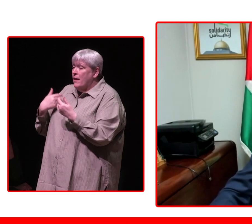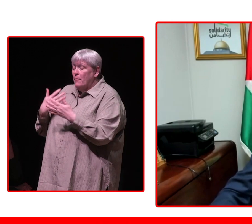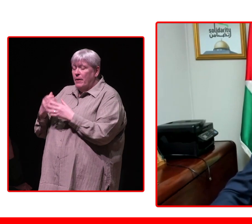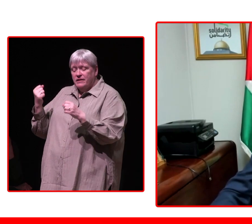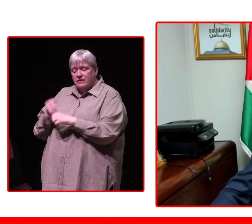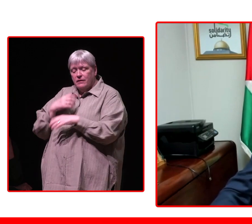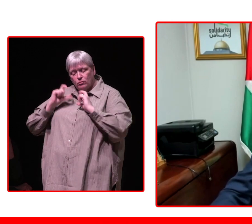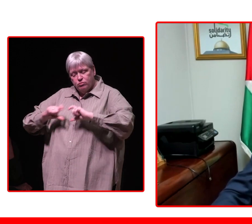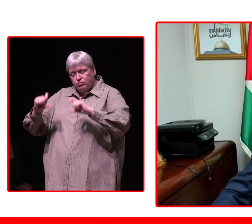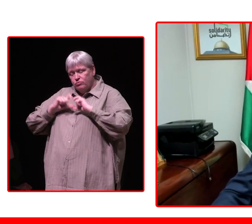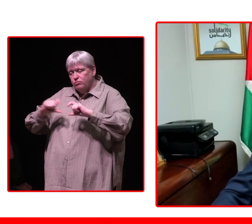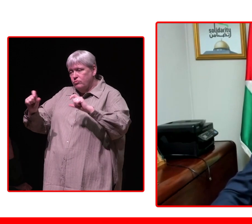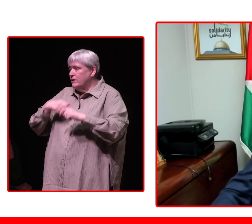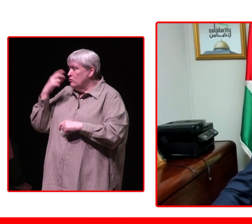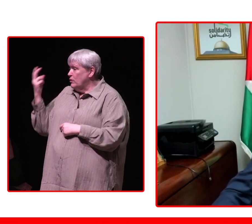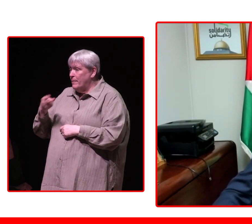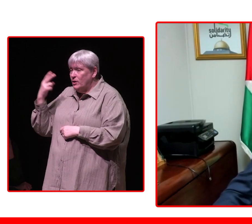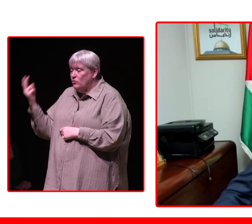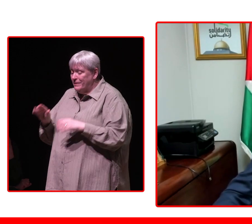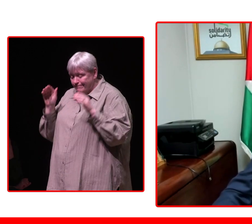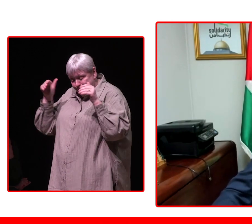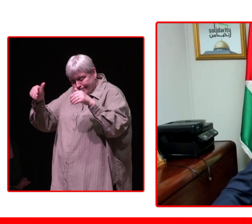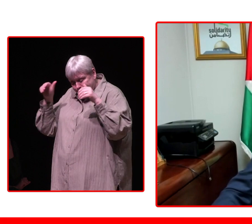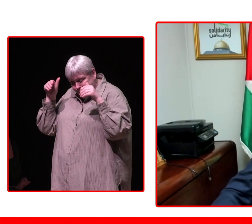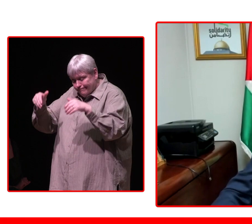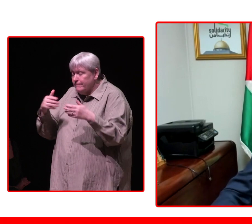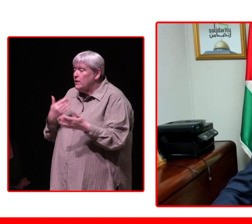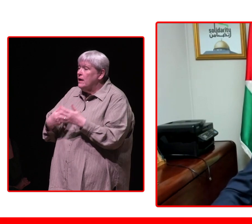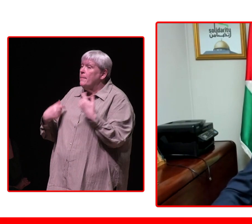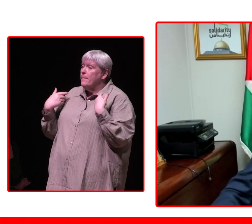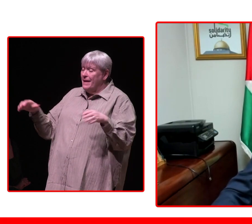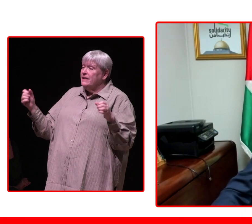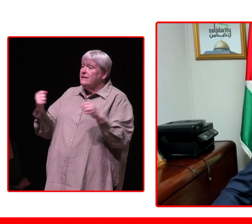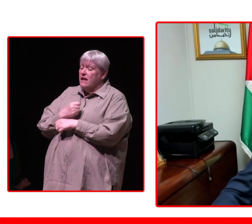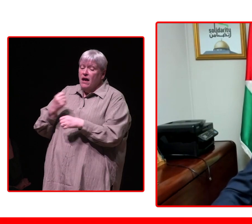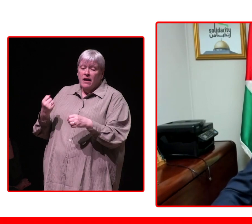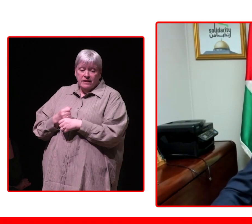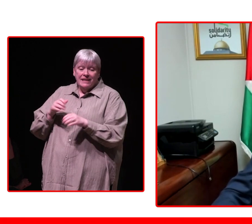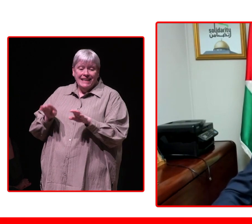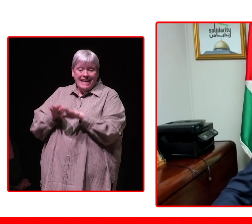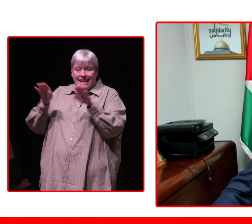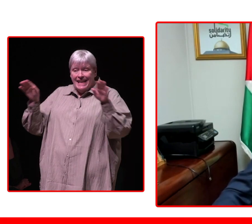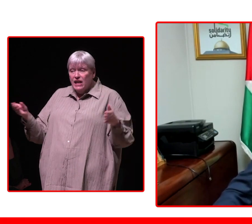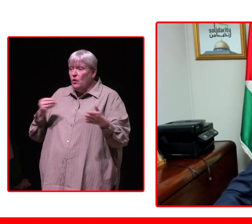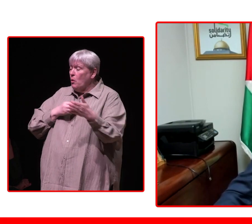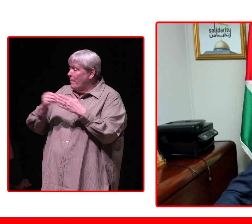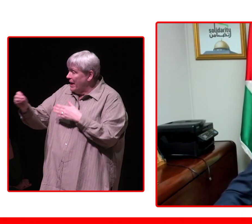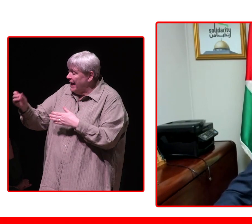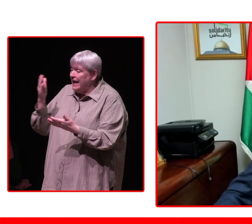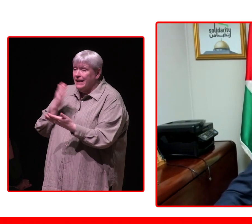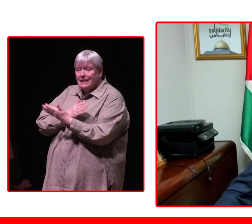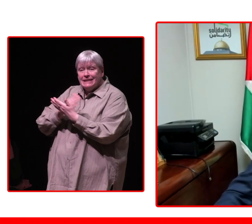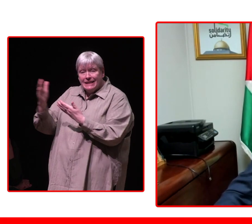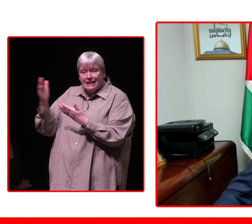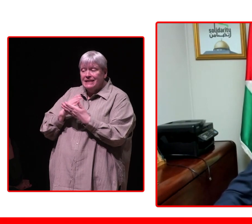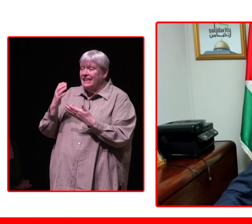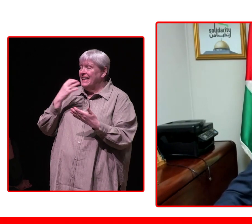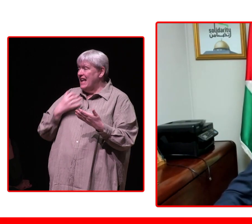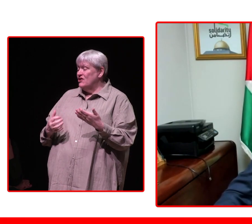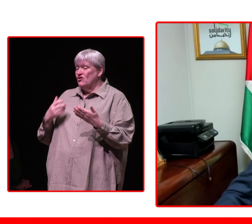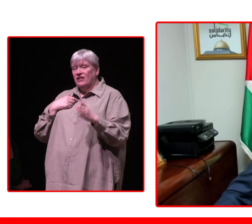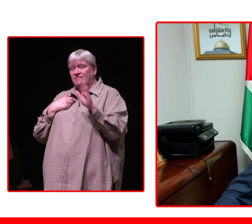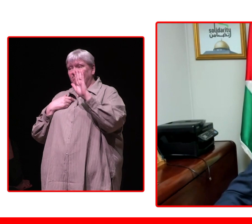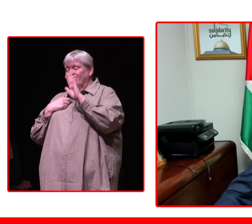and repeatedly and determinedly. They have done so because they see clearly that Israel is not only a threat